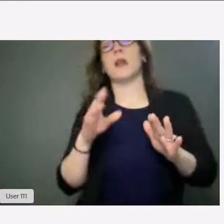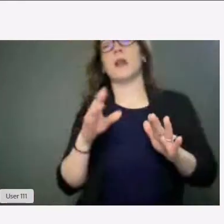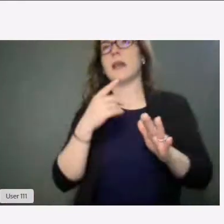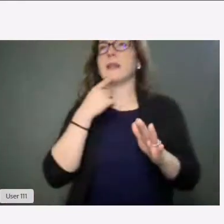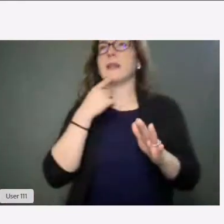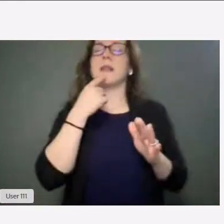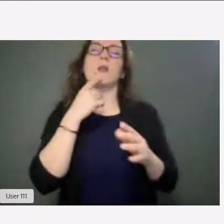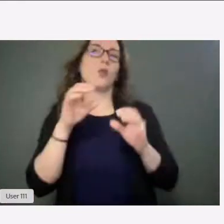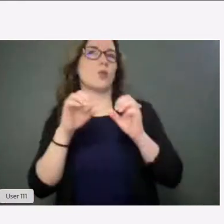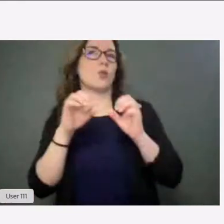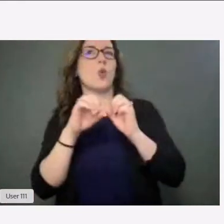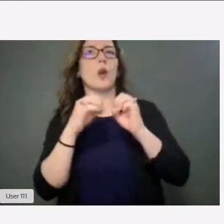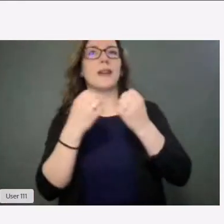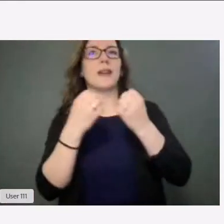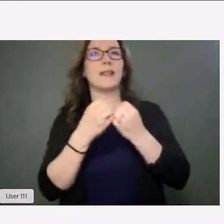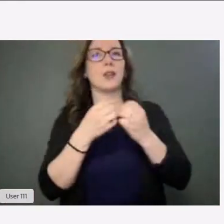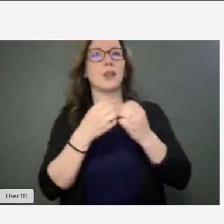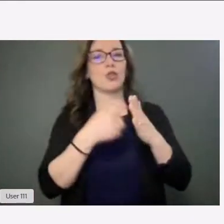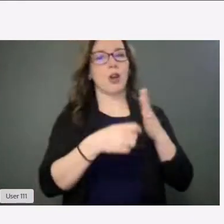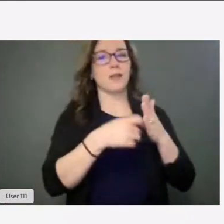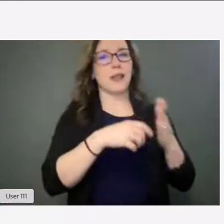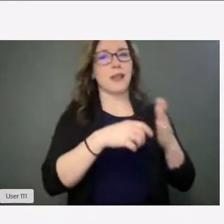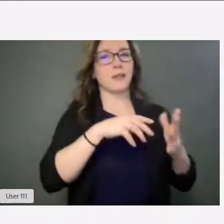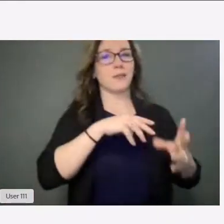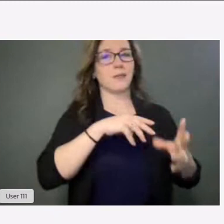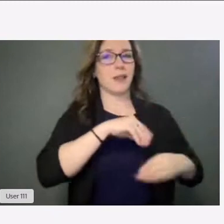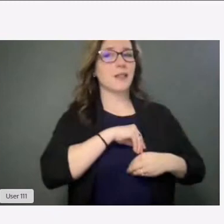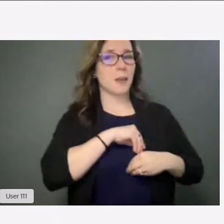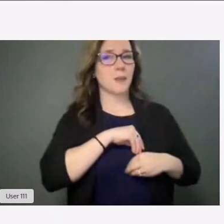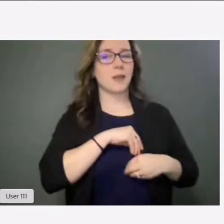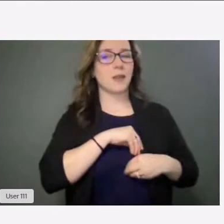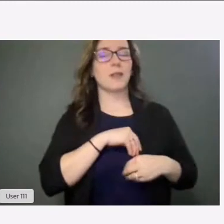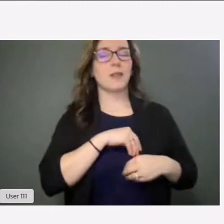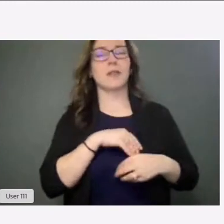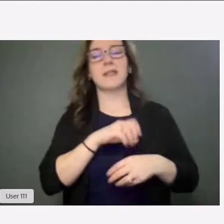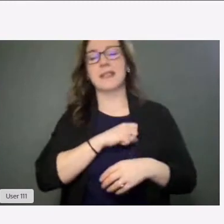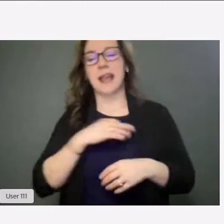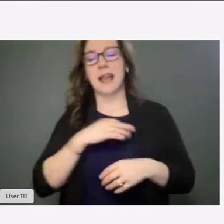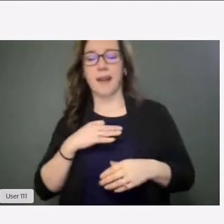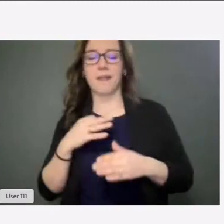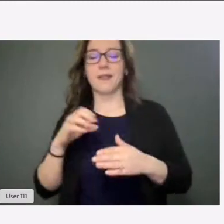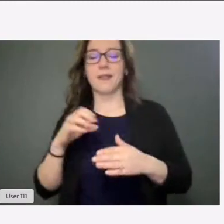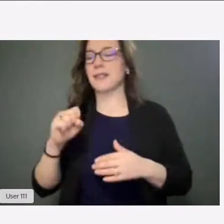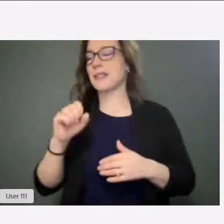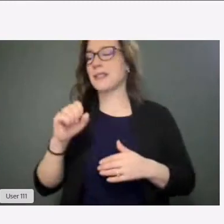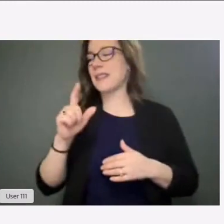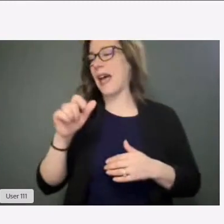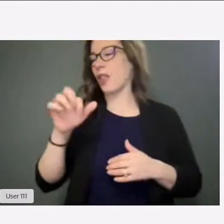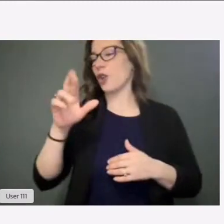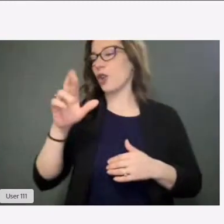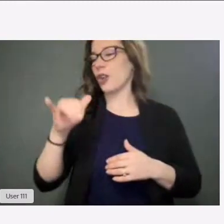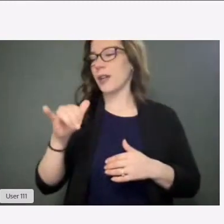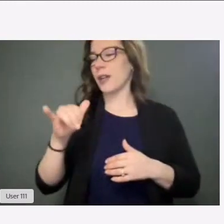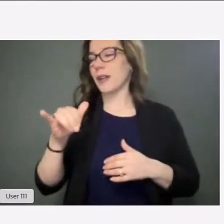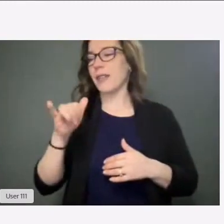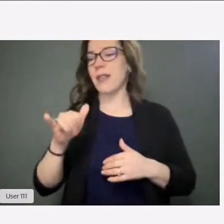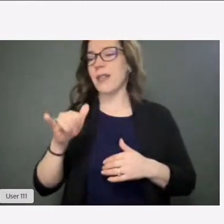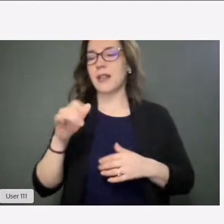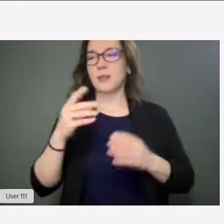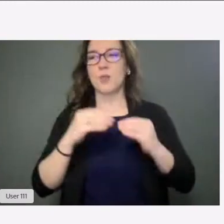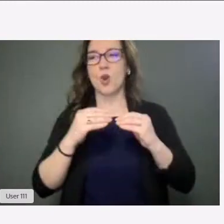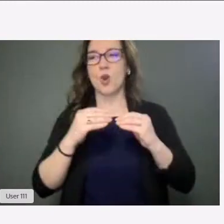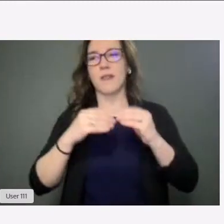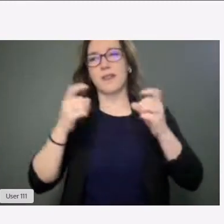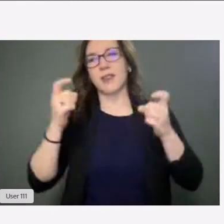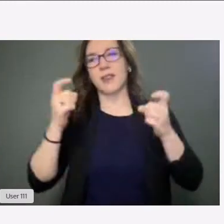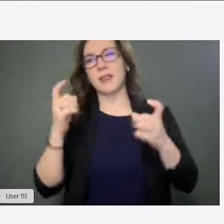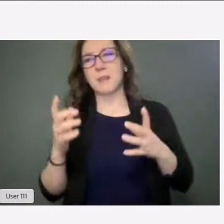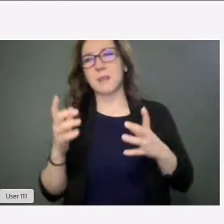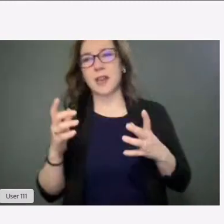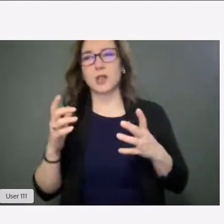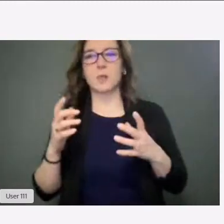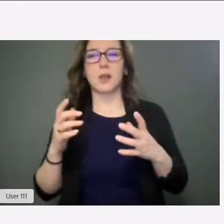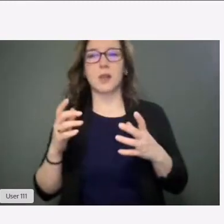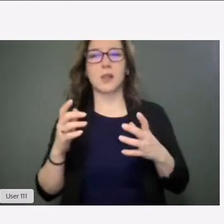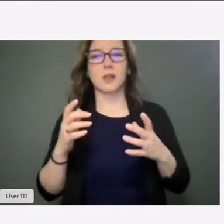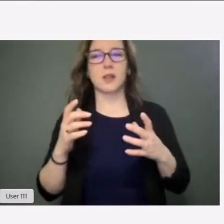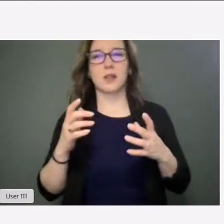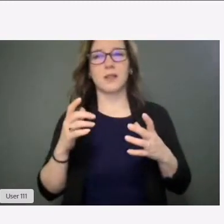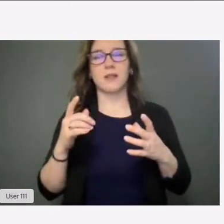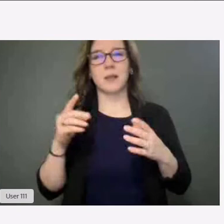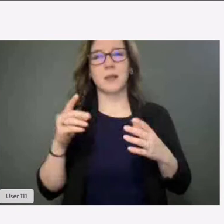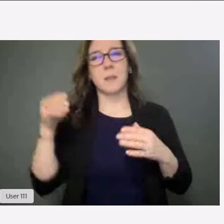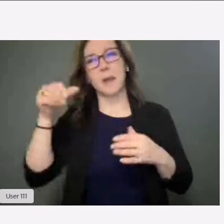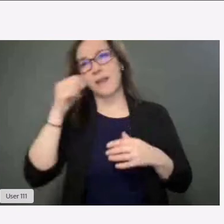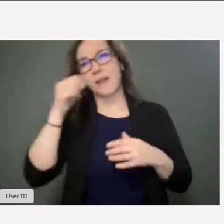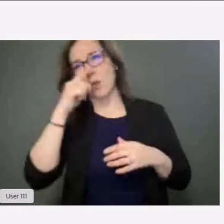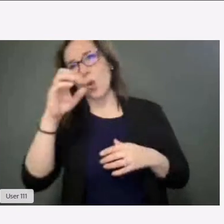know, organizational costs are allowable and there are staff and salary costs. That's more in my freedom of management and administration of the grant. We also pay